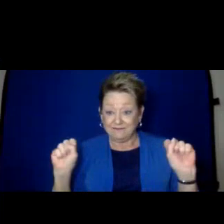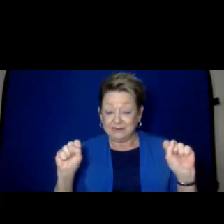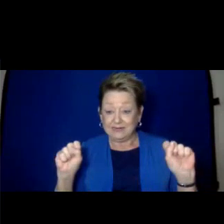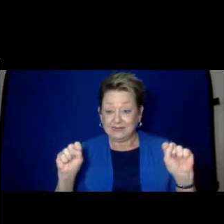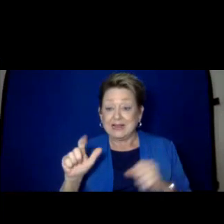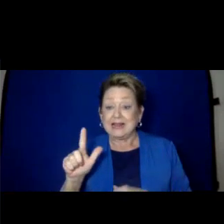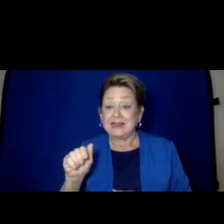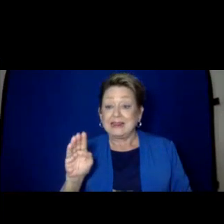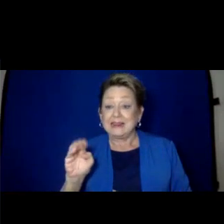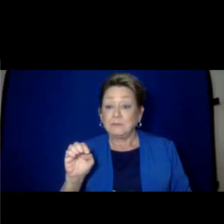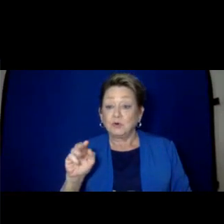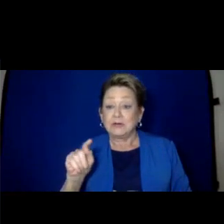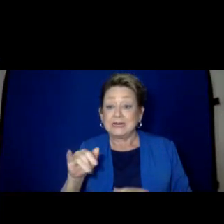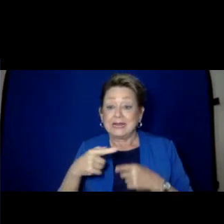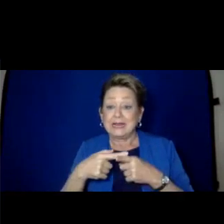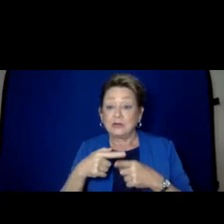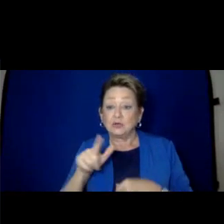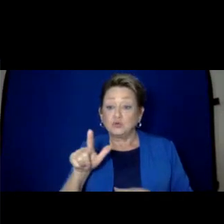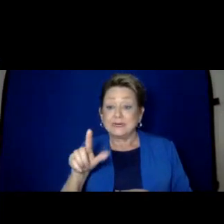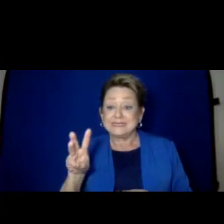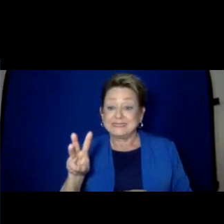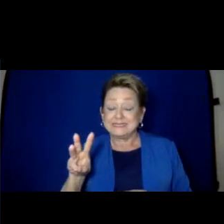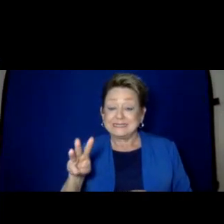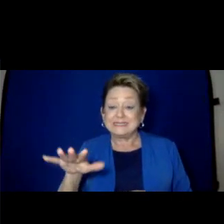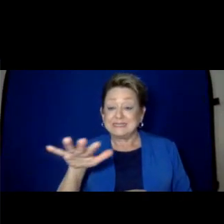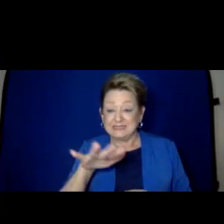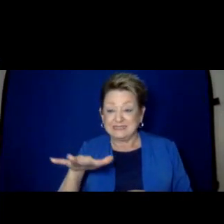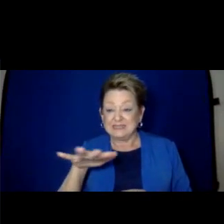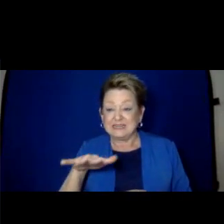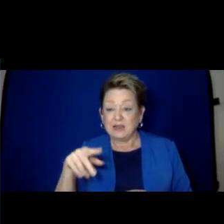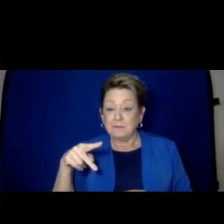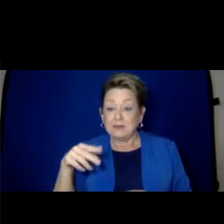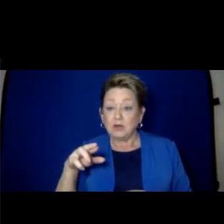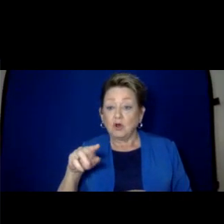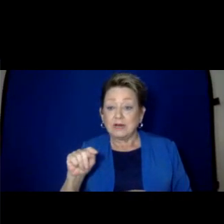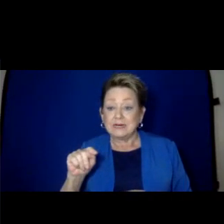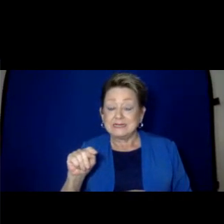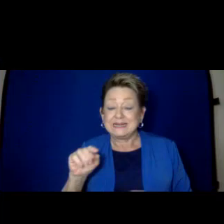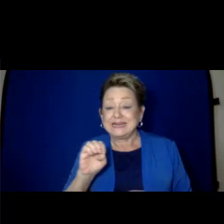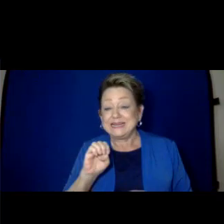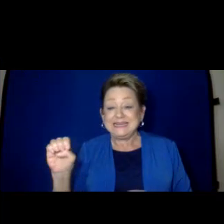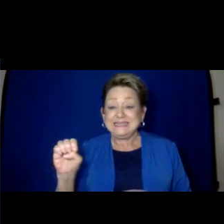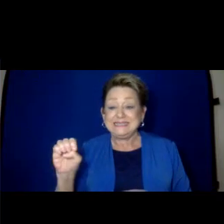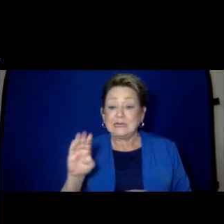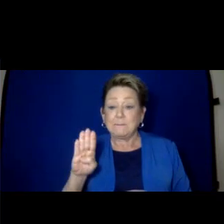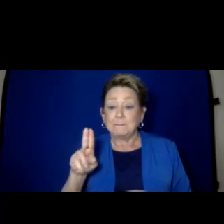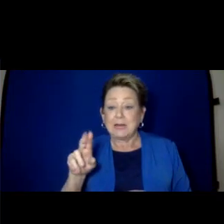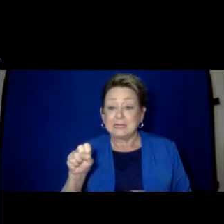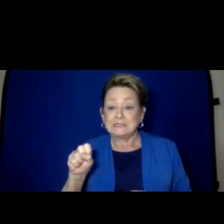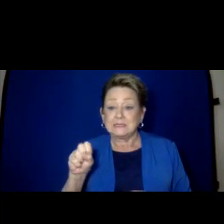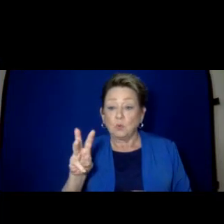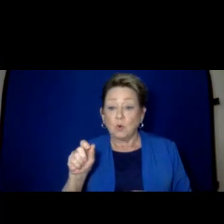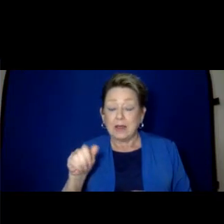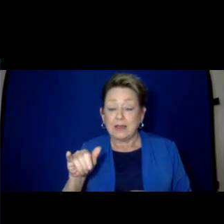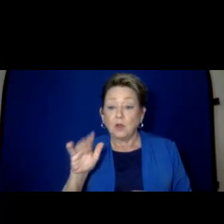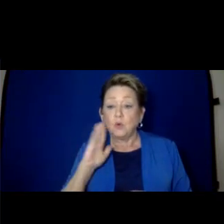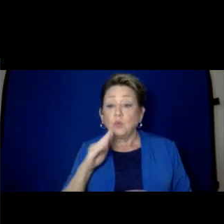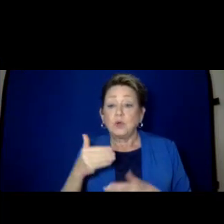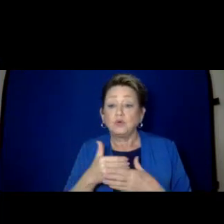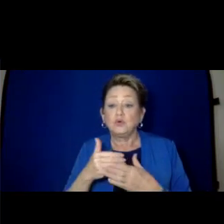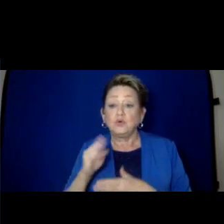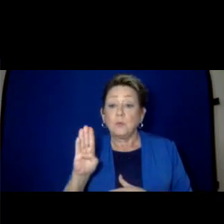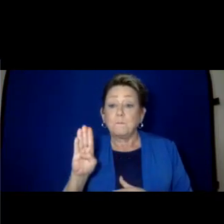at Liberty Avenue and 26th Street would occur on and near PRT's 26th Street East Busway ramp, and it will include new bump